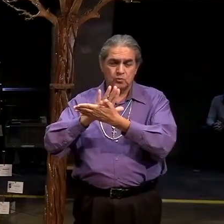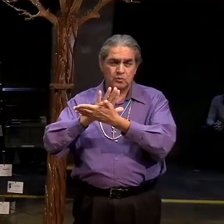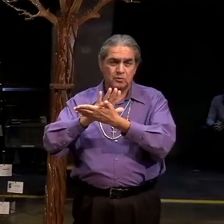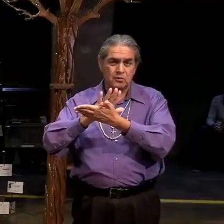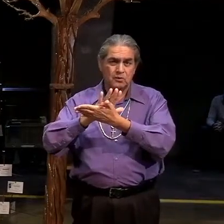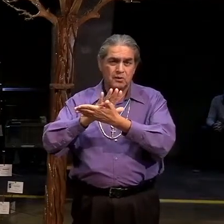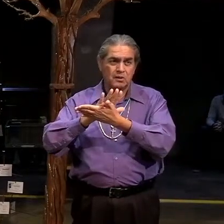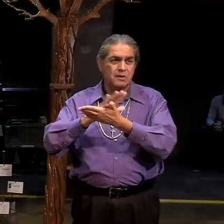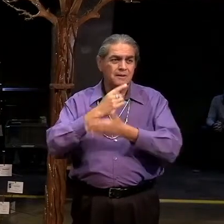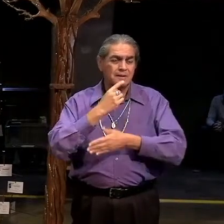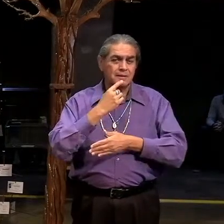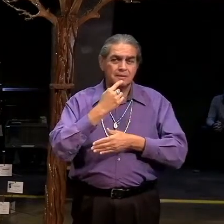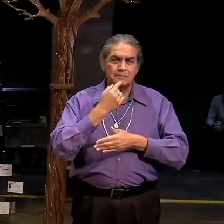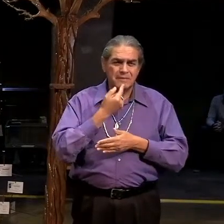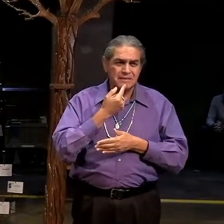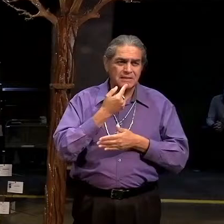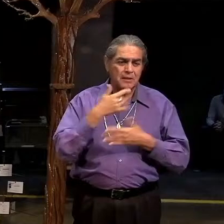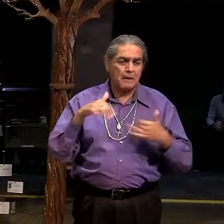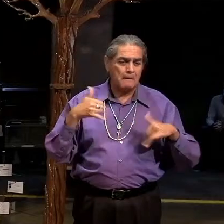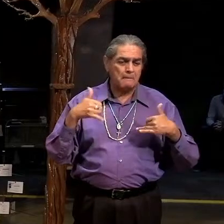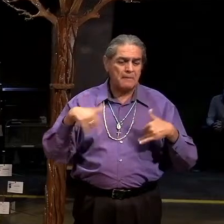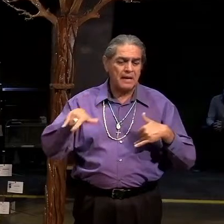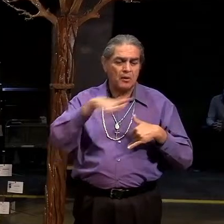They're missing their playgrounds.